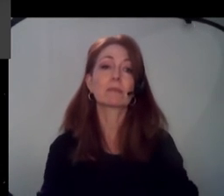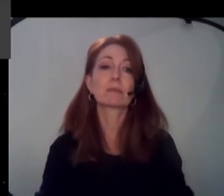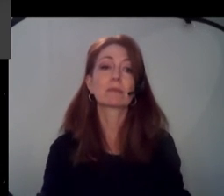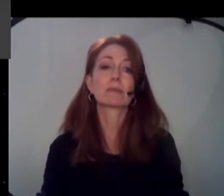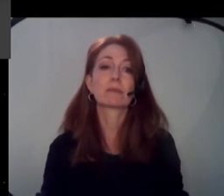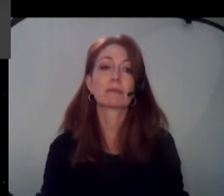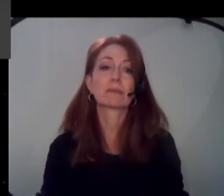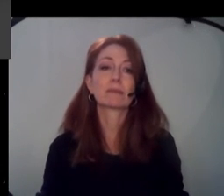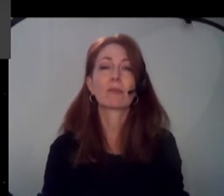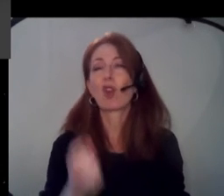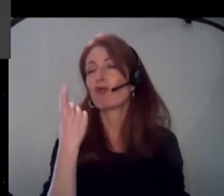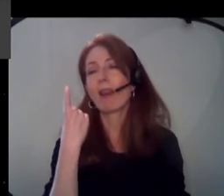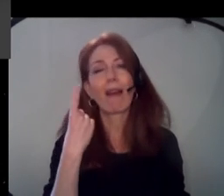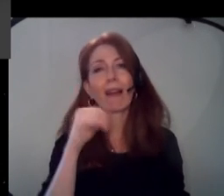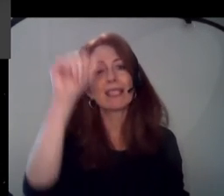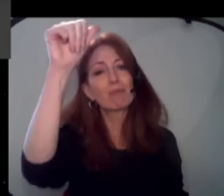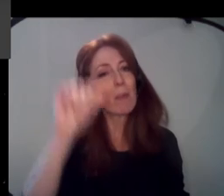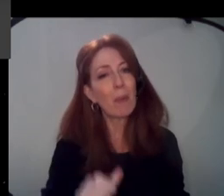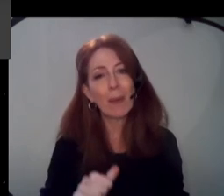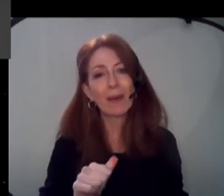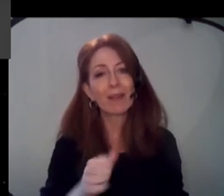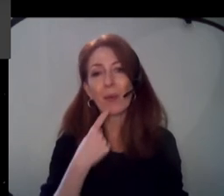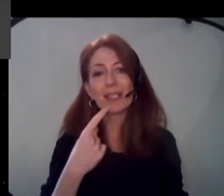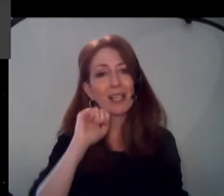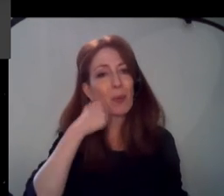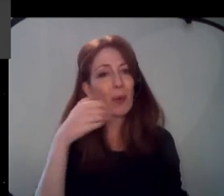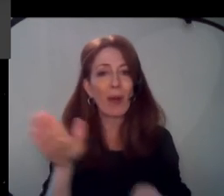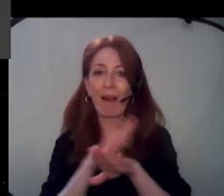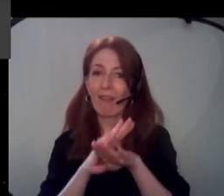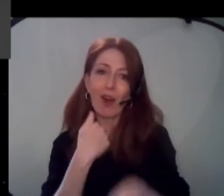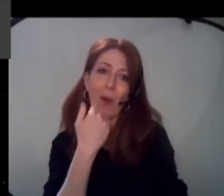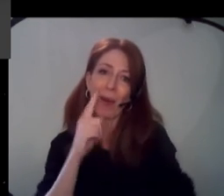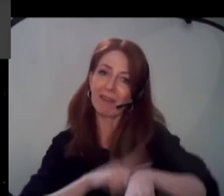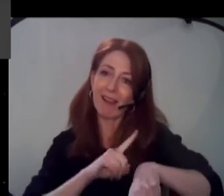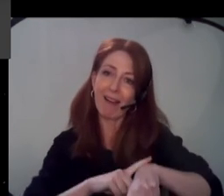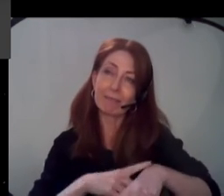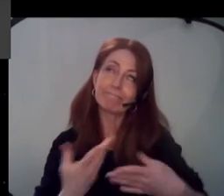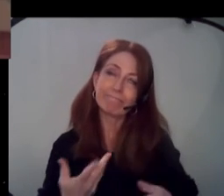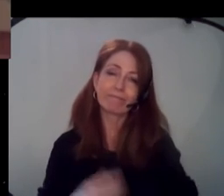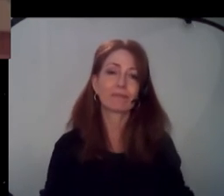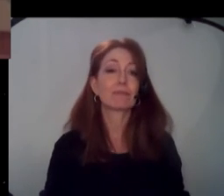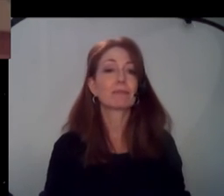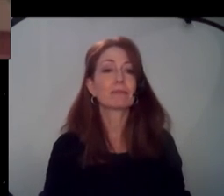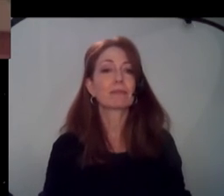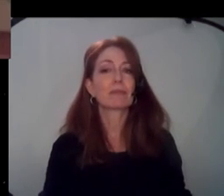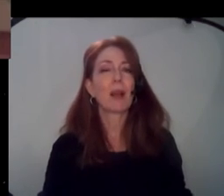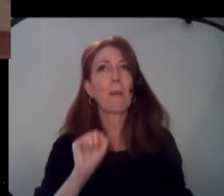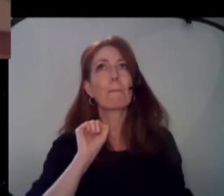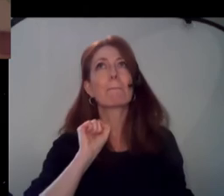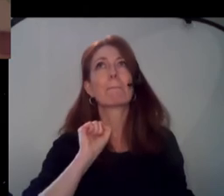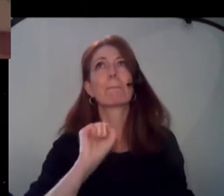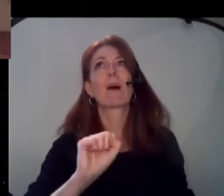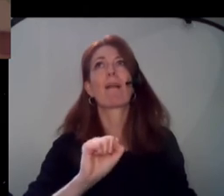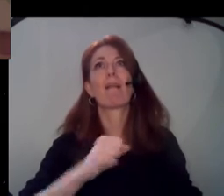to go through the whole list of things that we said we might cover, but that's fine. What do you think her legacy has been? Certainly, in